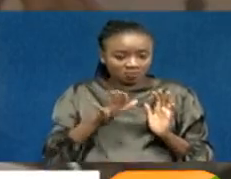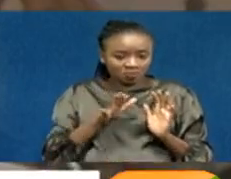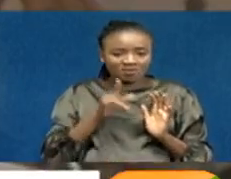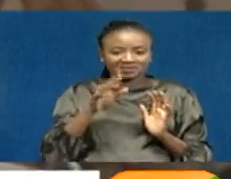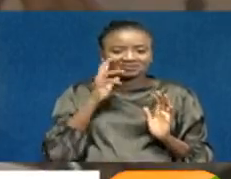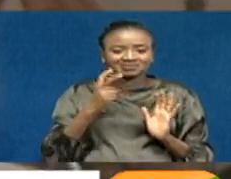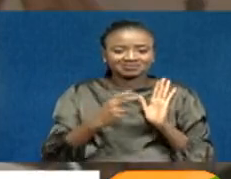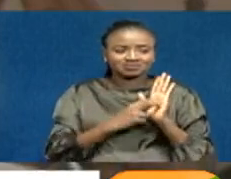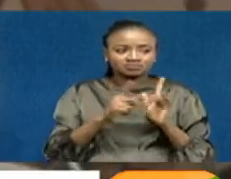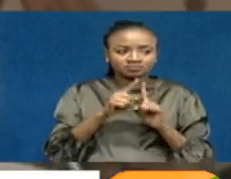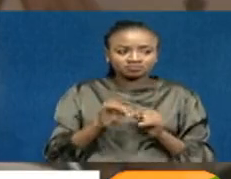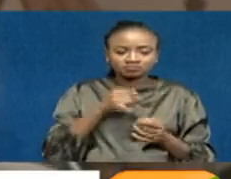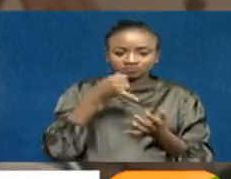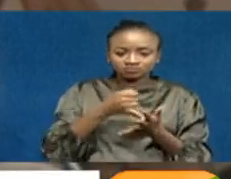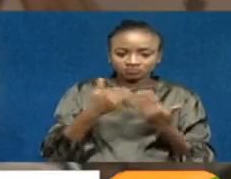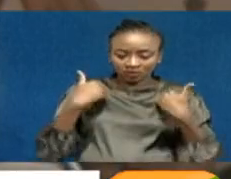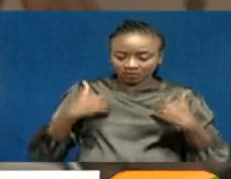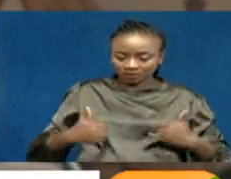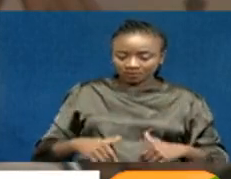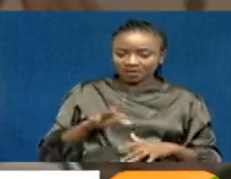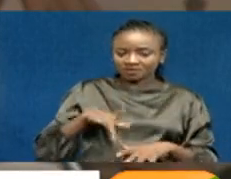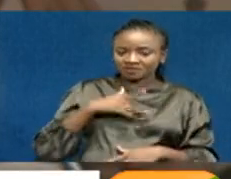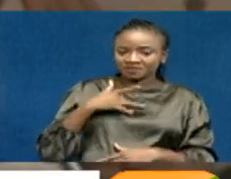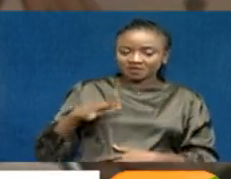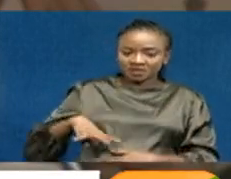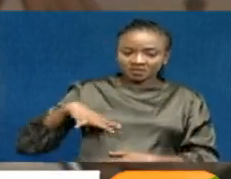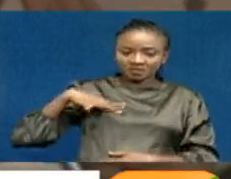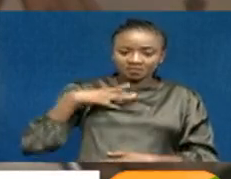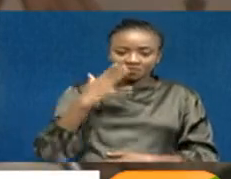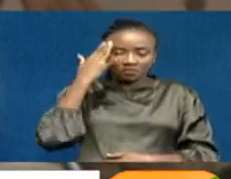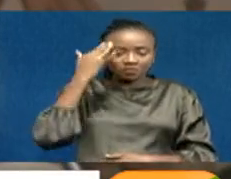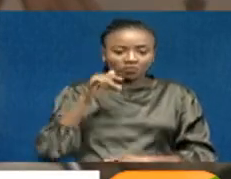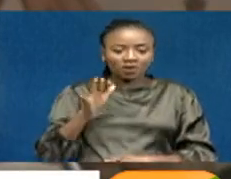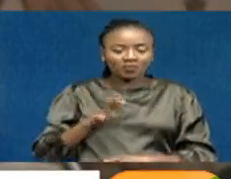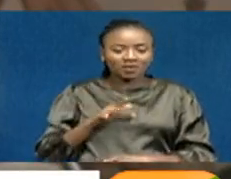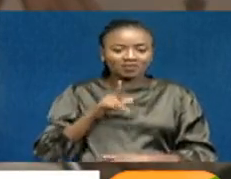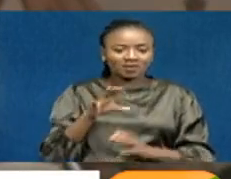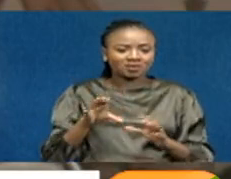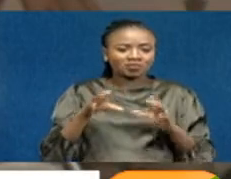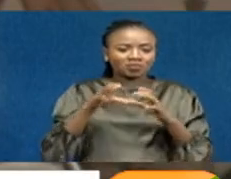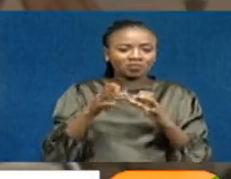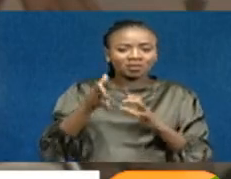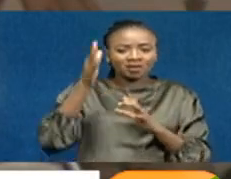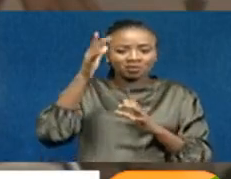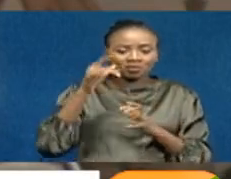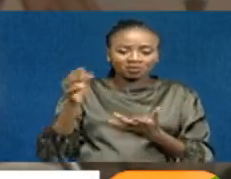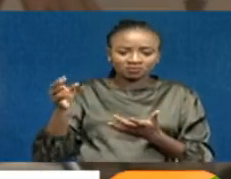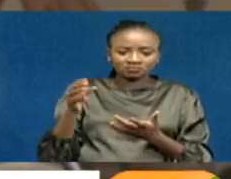proud that women are an embodiment and a force that God has placed in